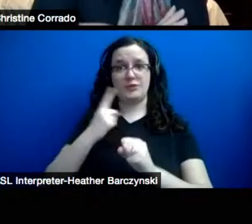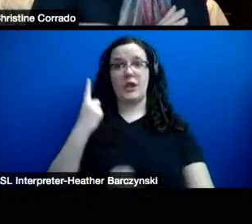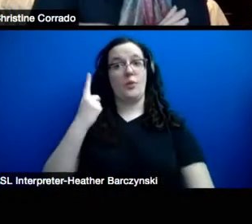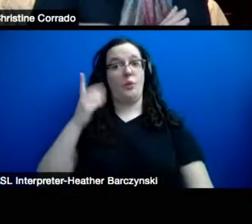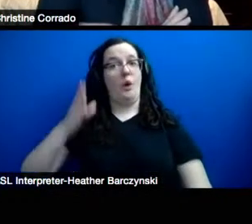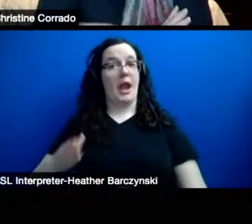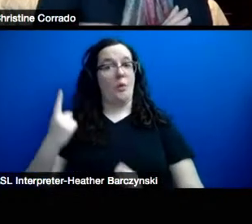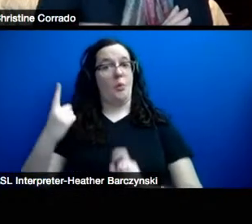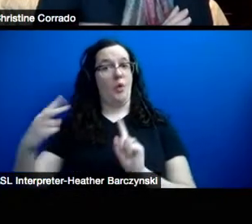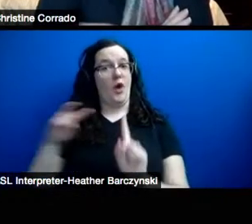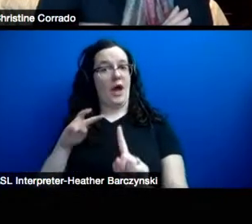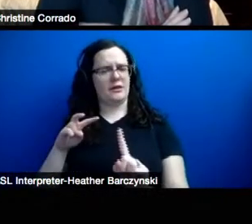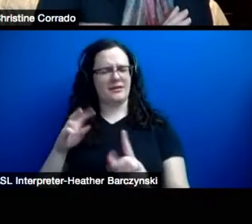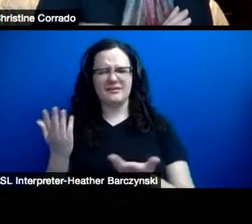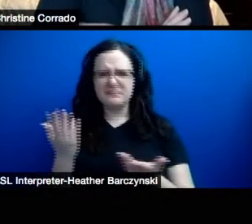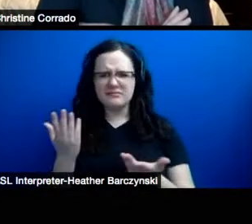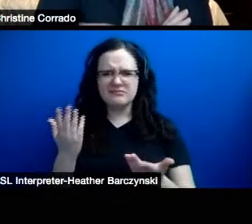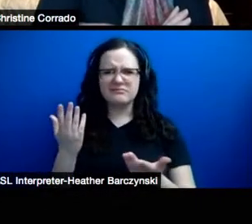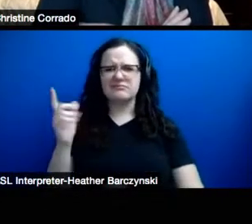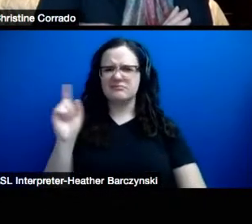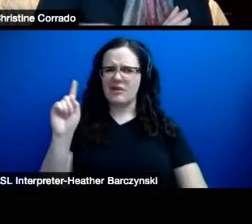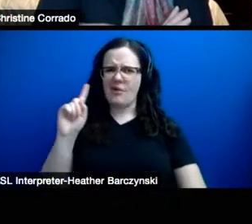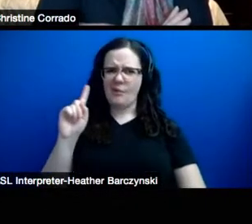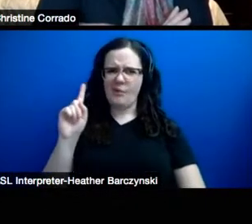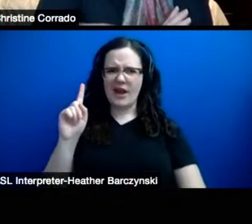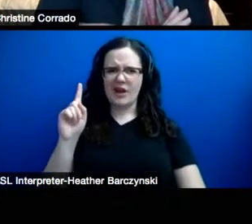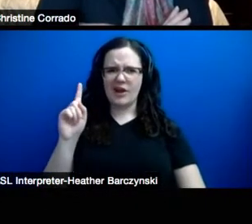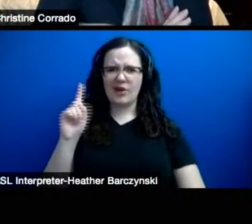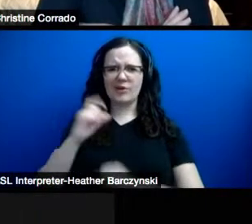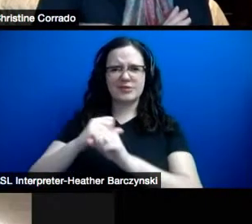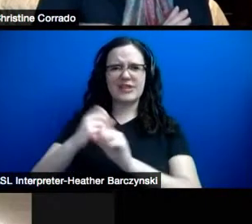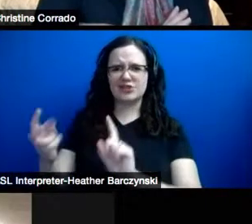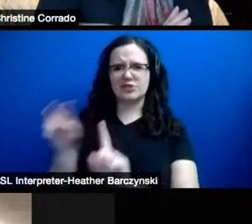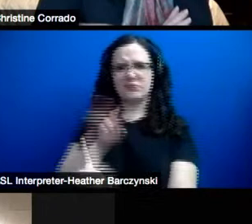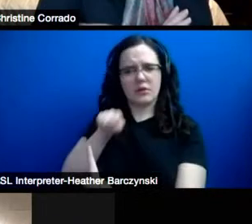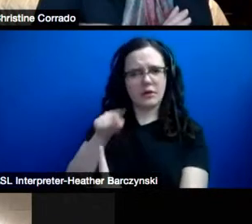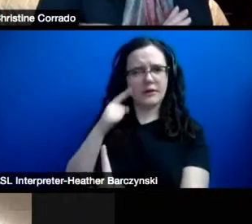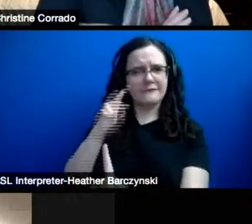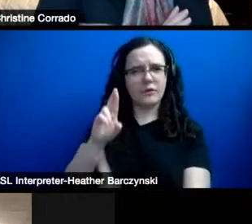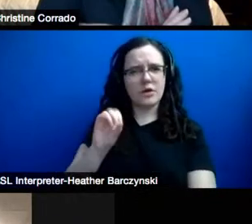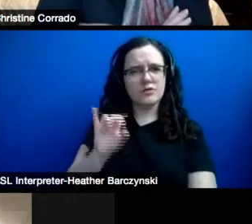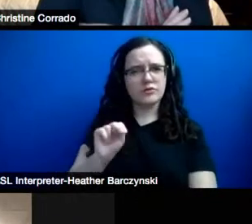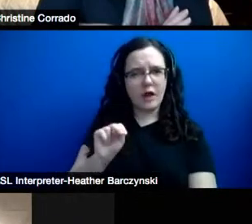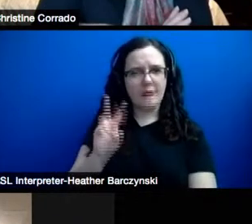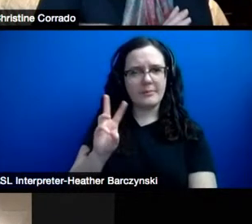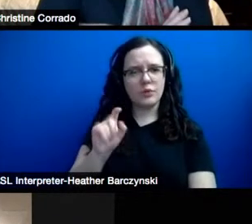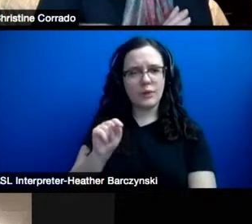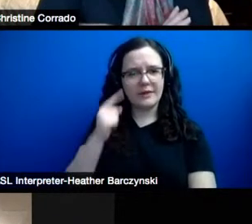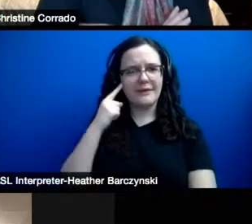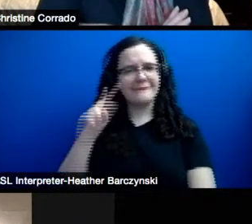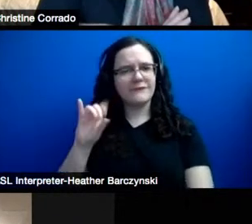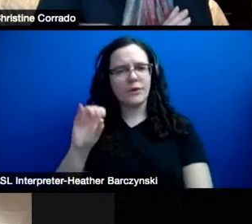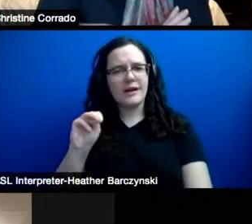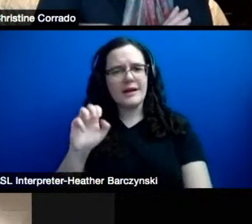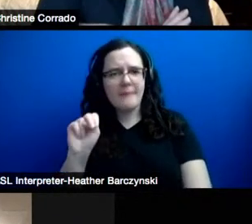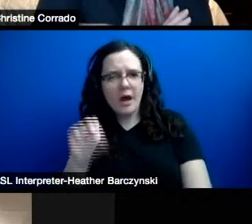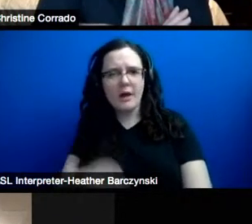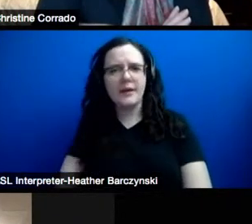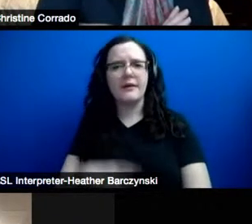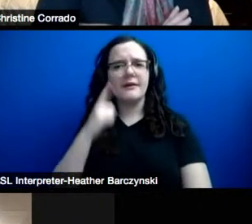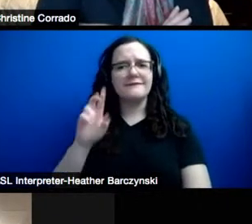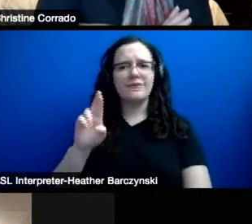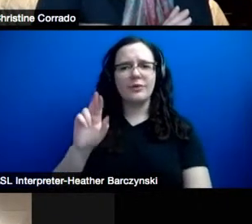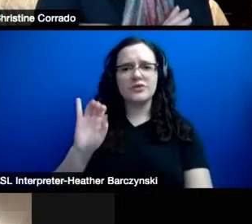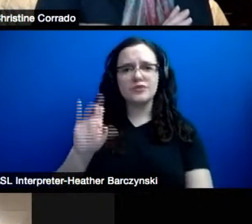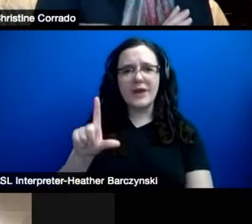happened, where was the protection for Robin Wilt, for Iman, for other people, for Rachel, you know, who